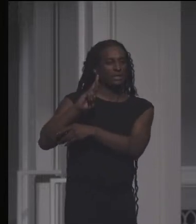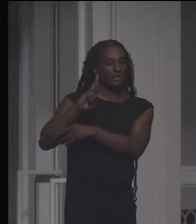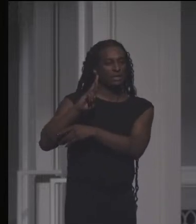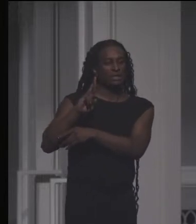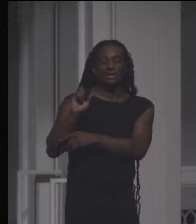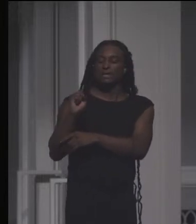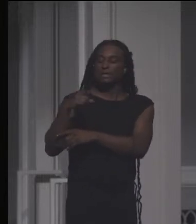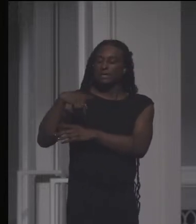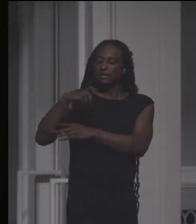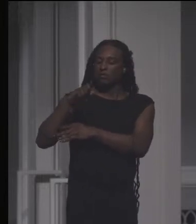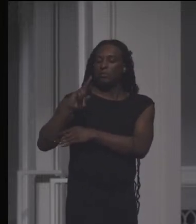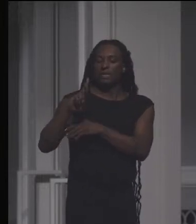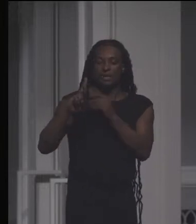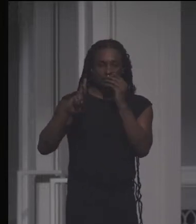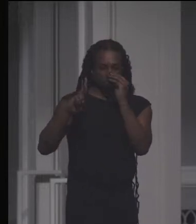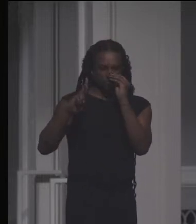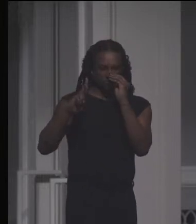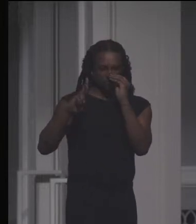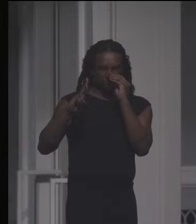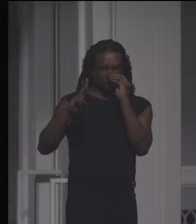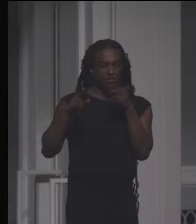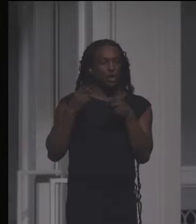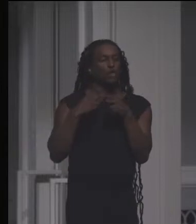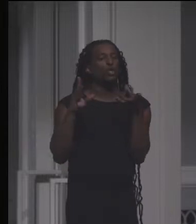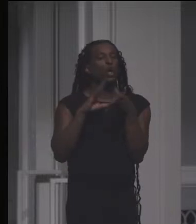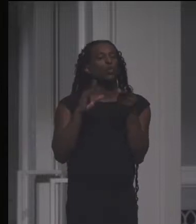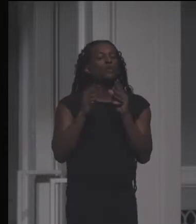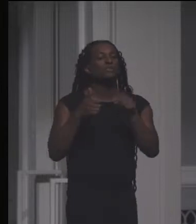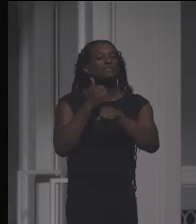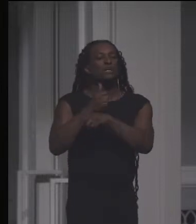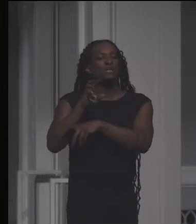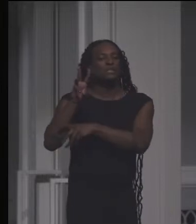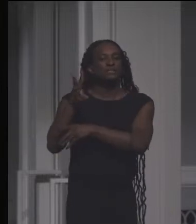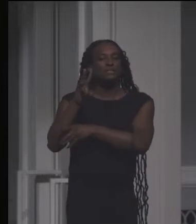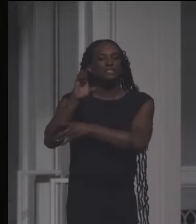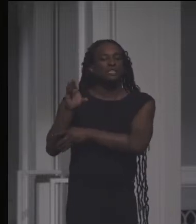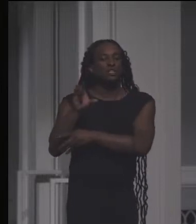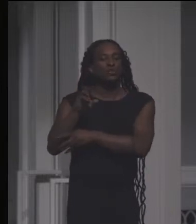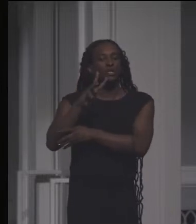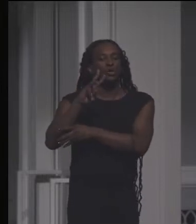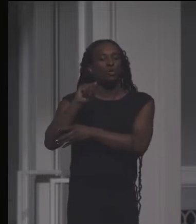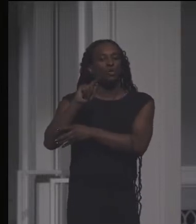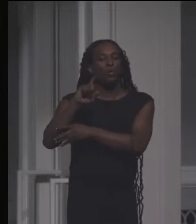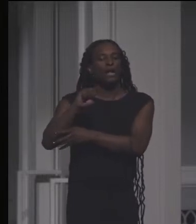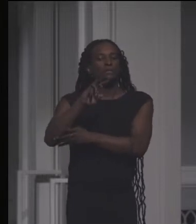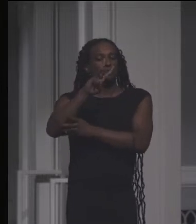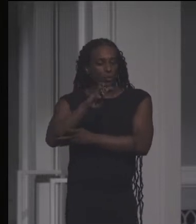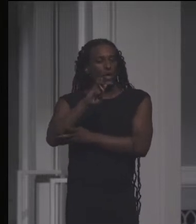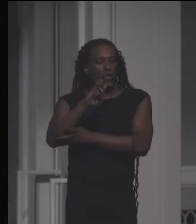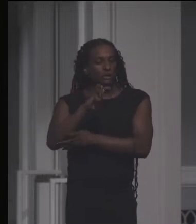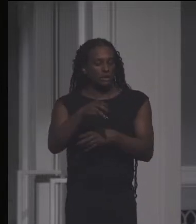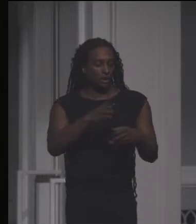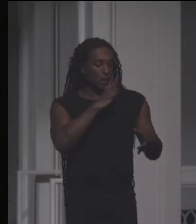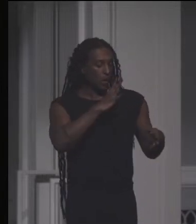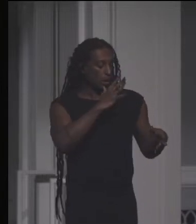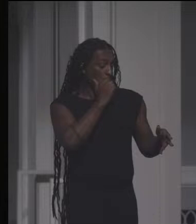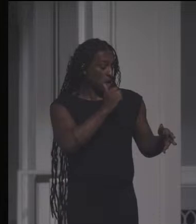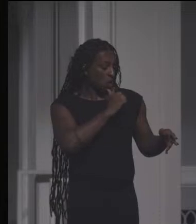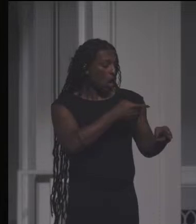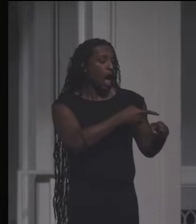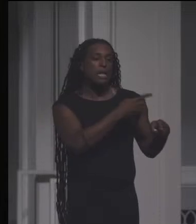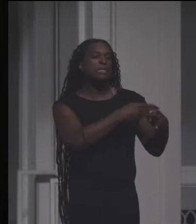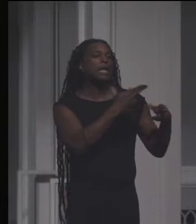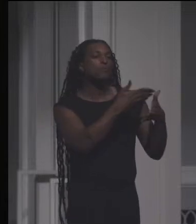Spear is a short novel set in 6th century Wales about a nameless girl raised by her mother in the wilderness.